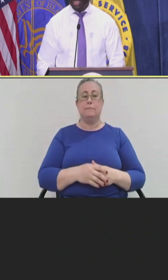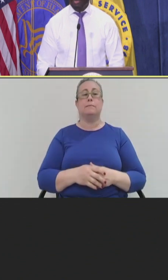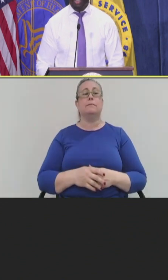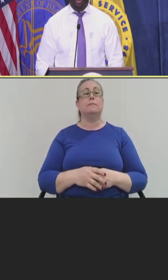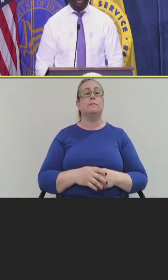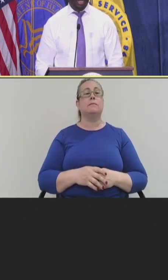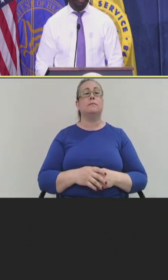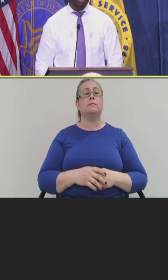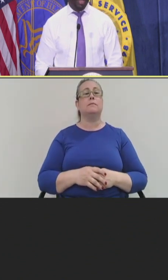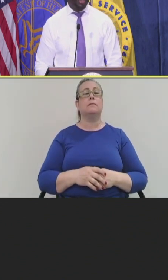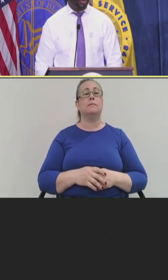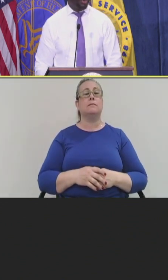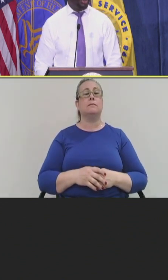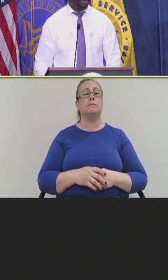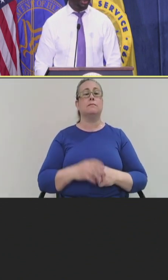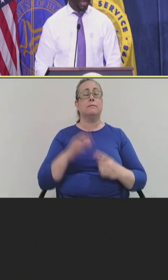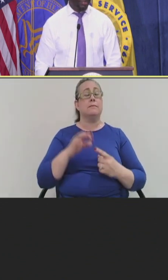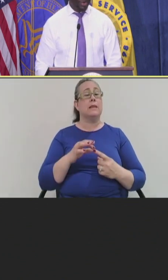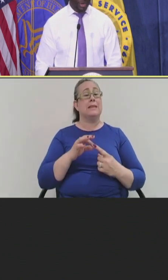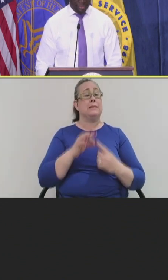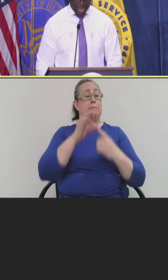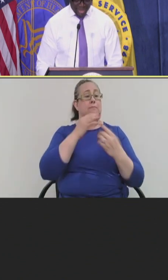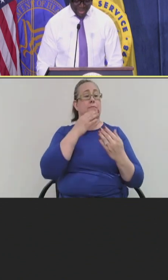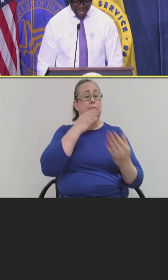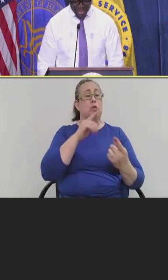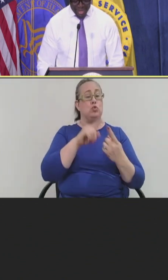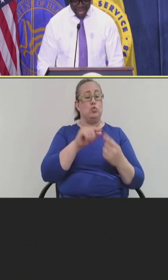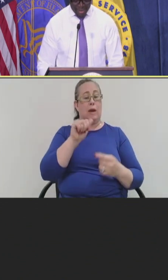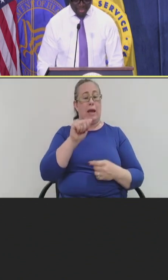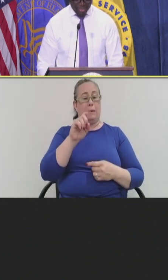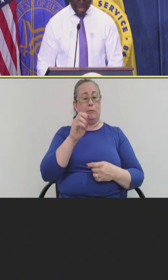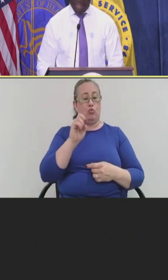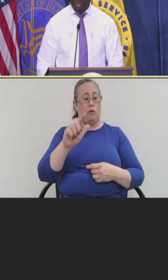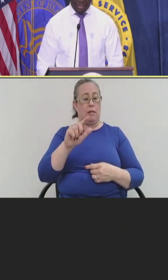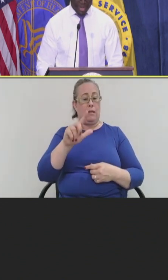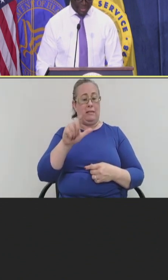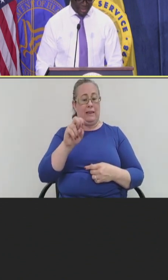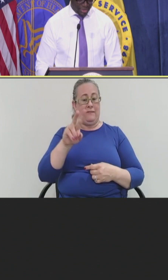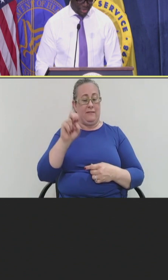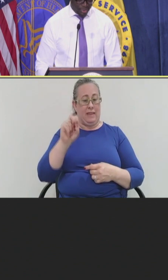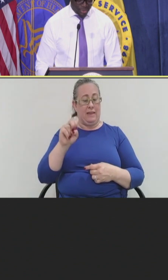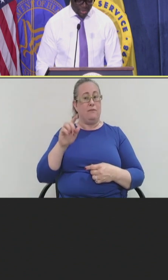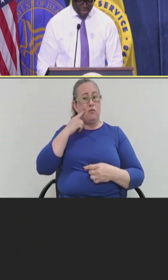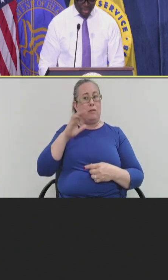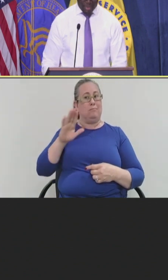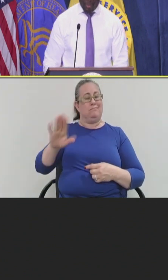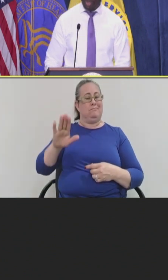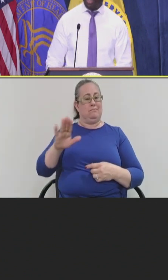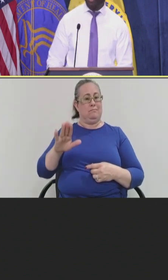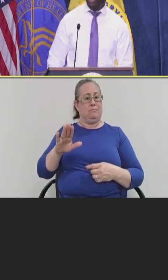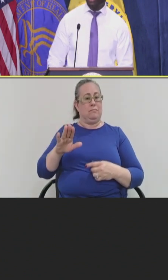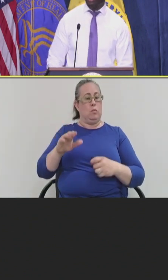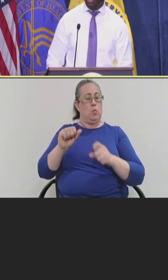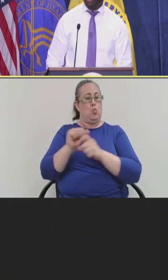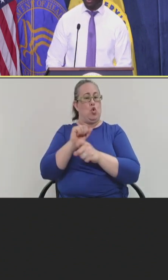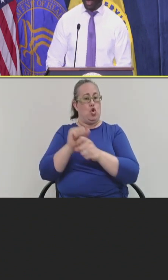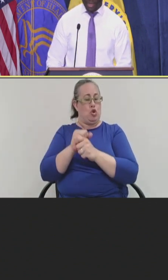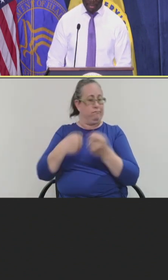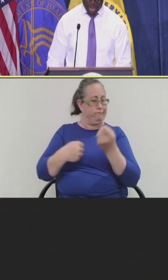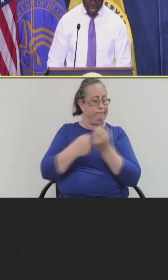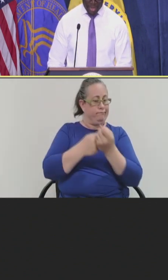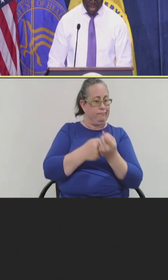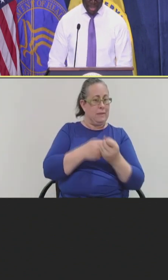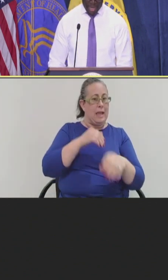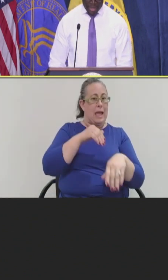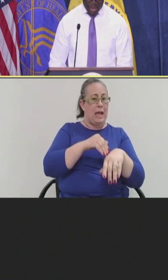A special thank you to Admiral Levine for her steadfast support of the work that we do at